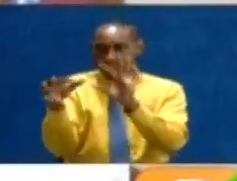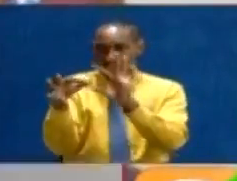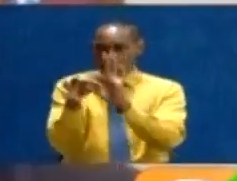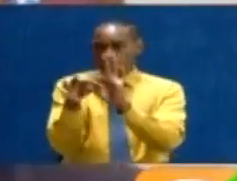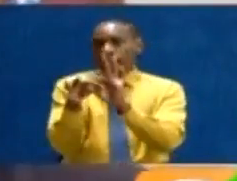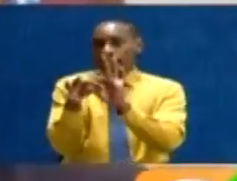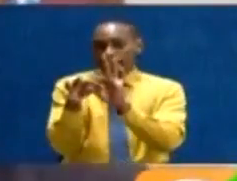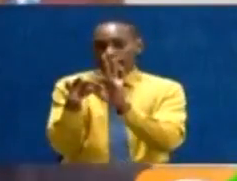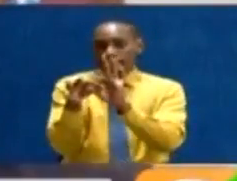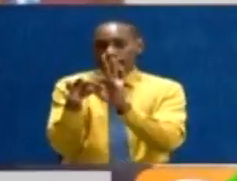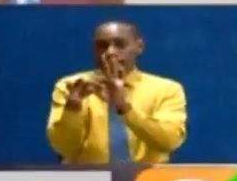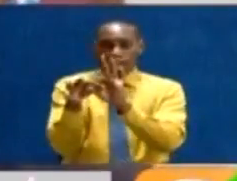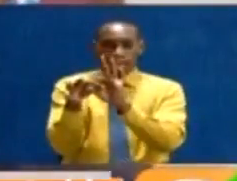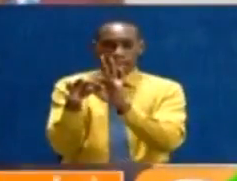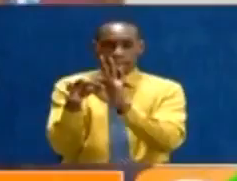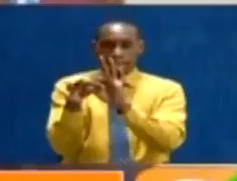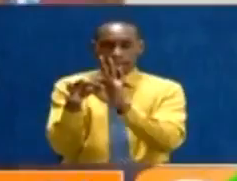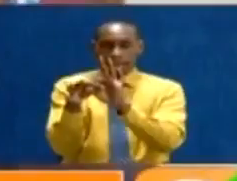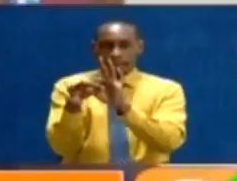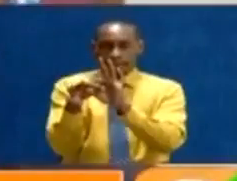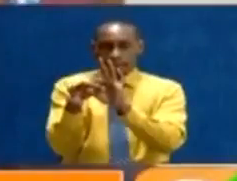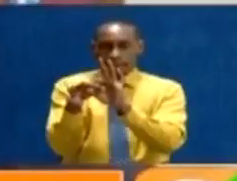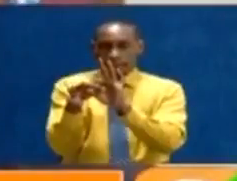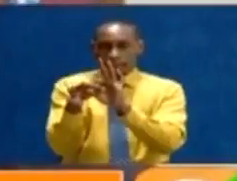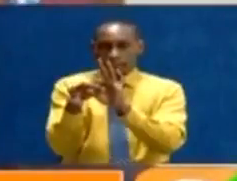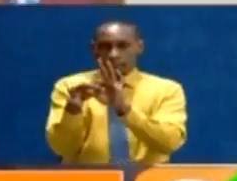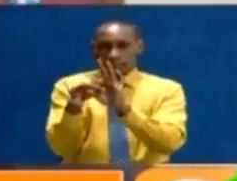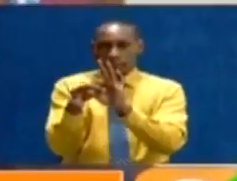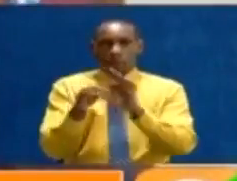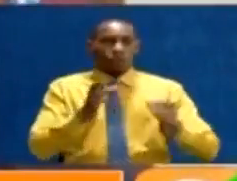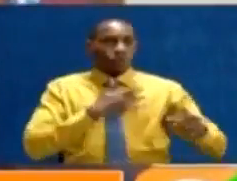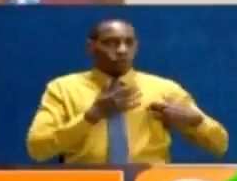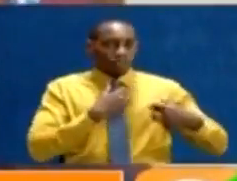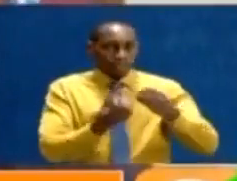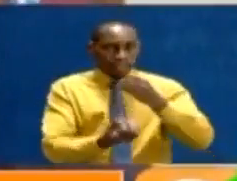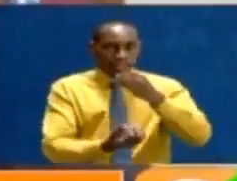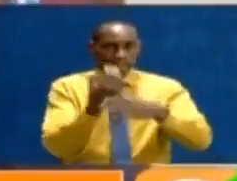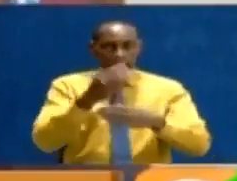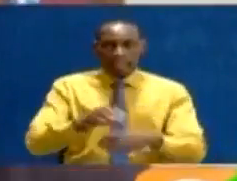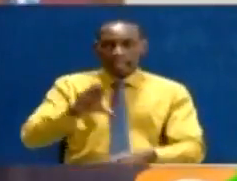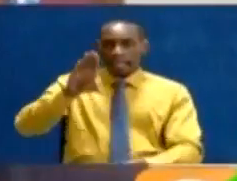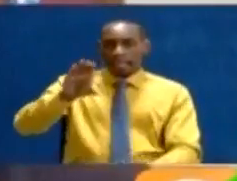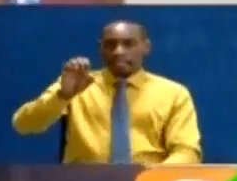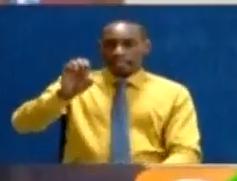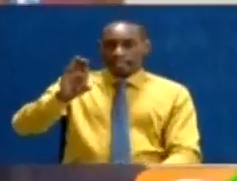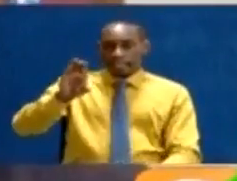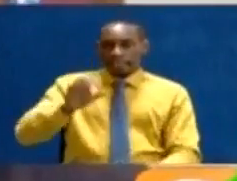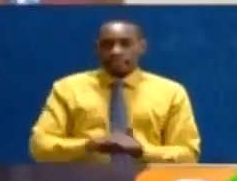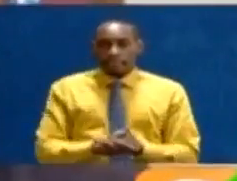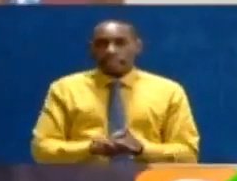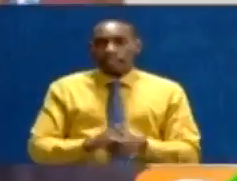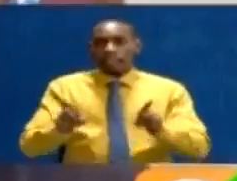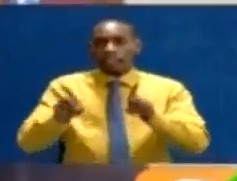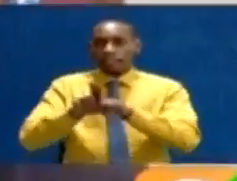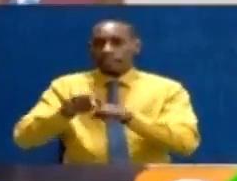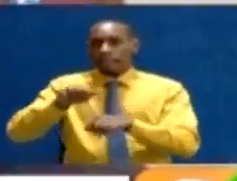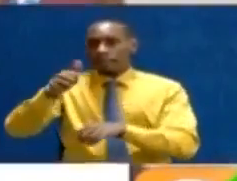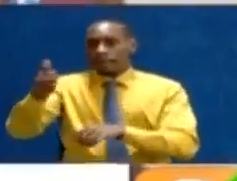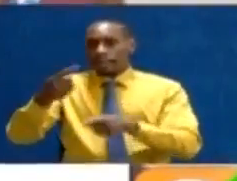the more a success in terms of producing the ACE receptors, and then also the